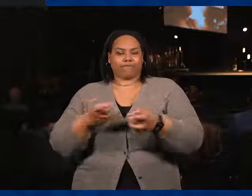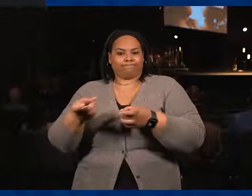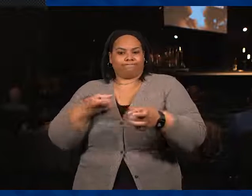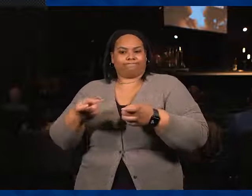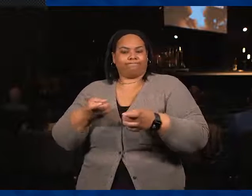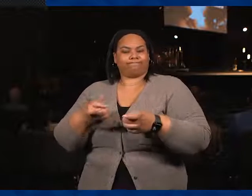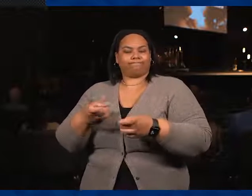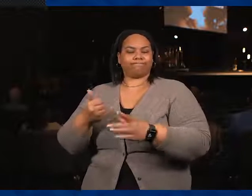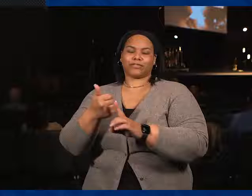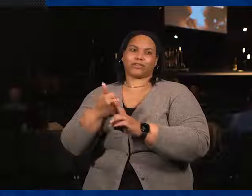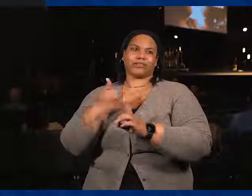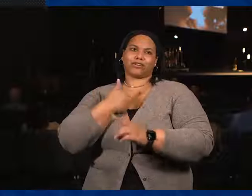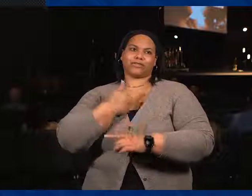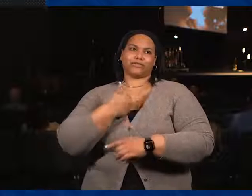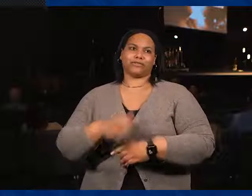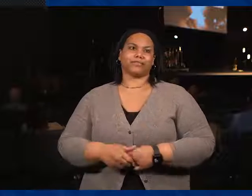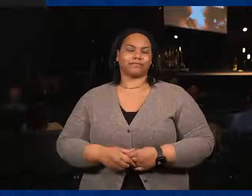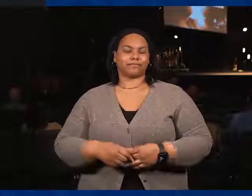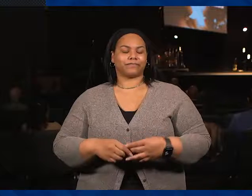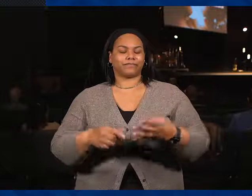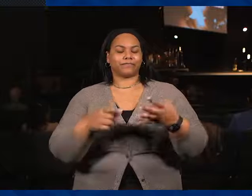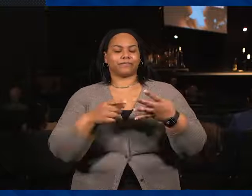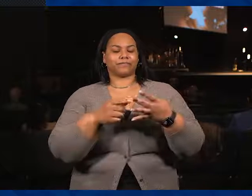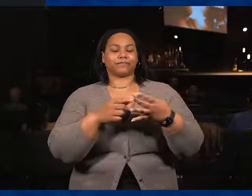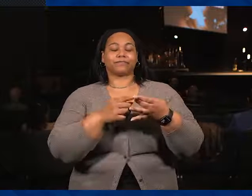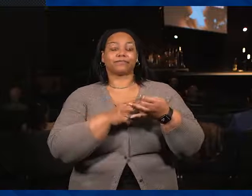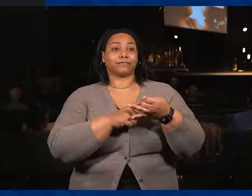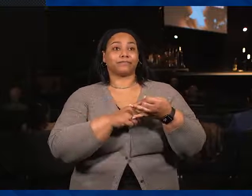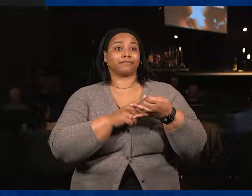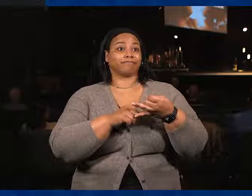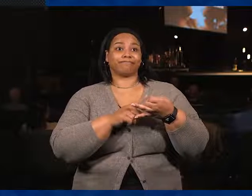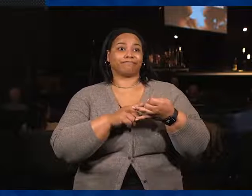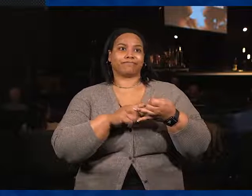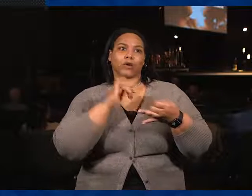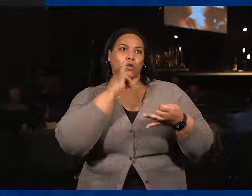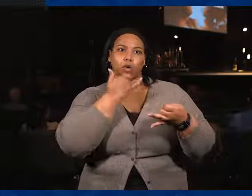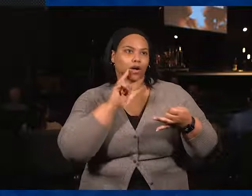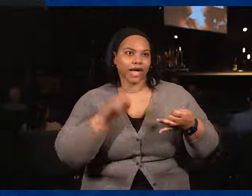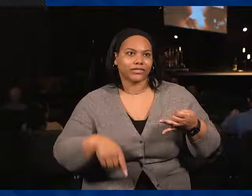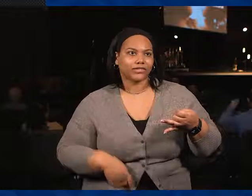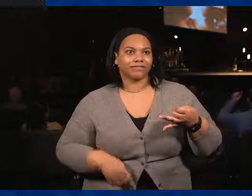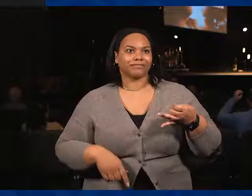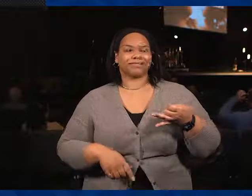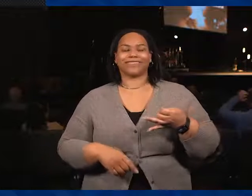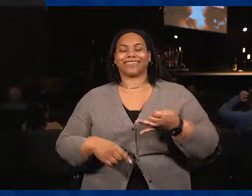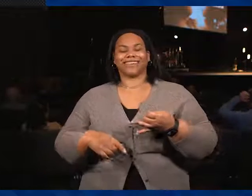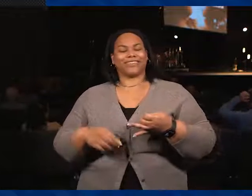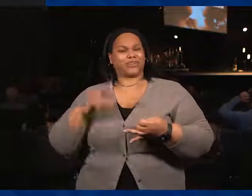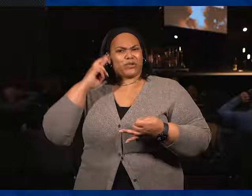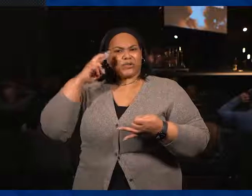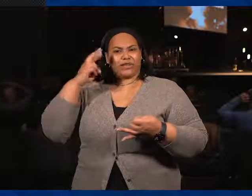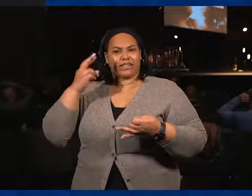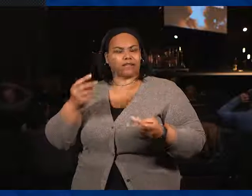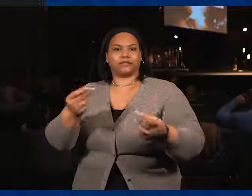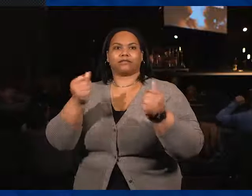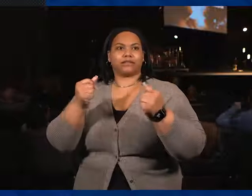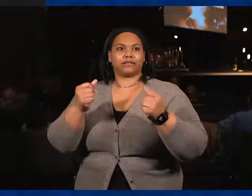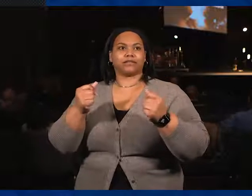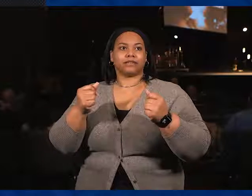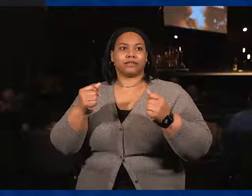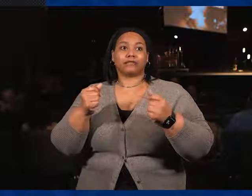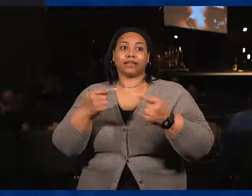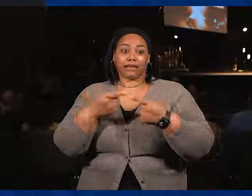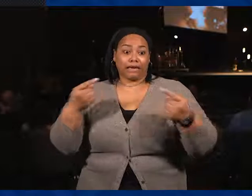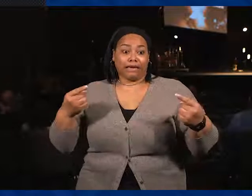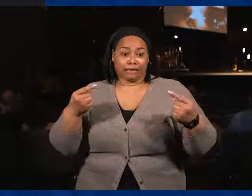ourselves. B, wrong answer. Because you will find out quickly that you'll get some real